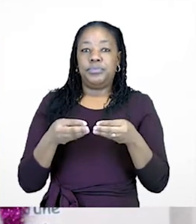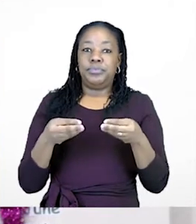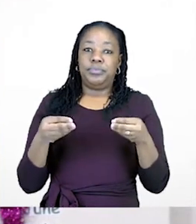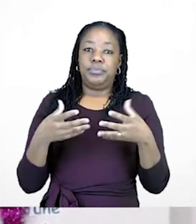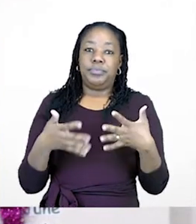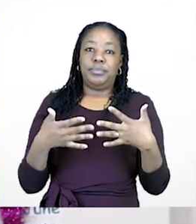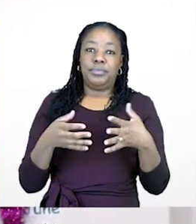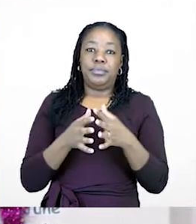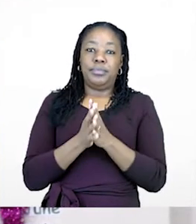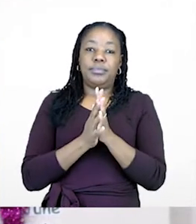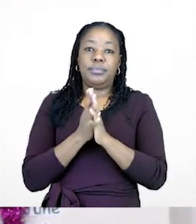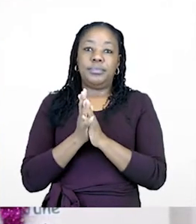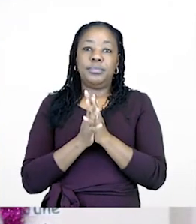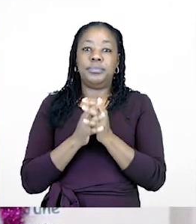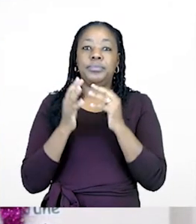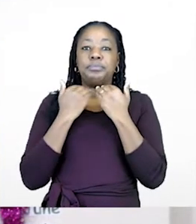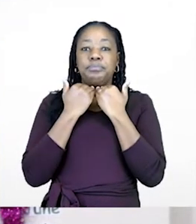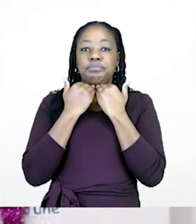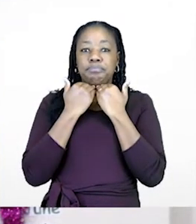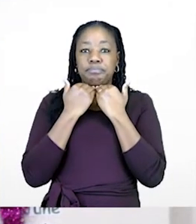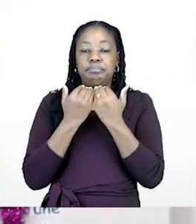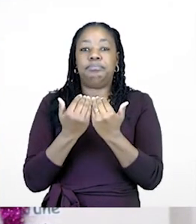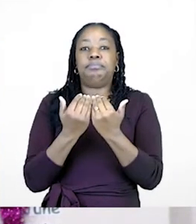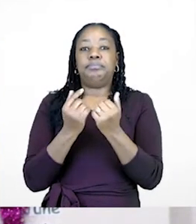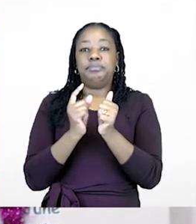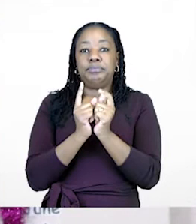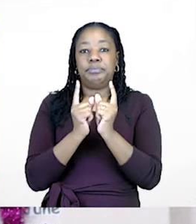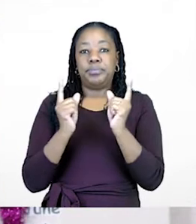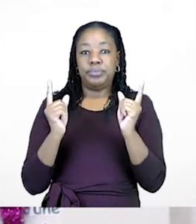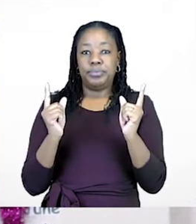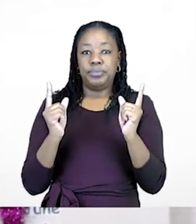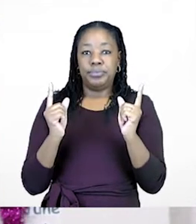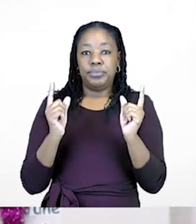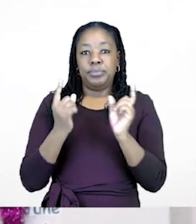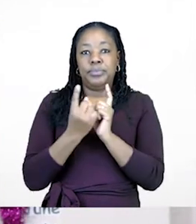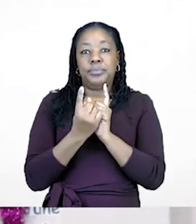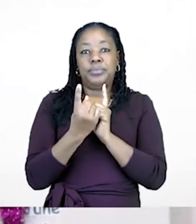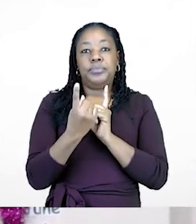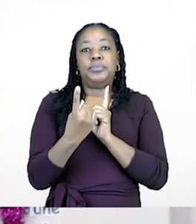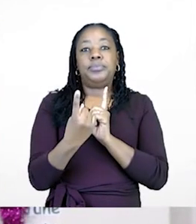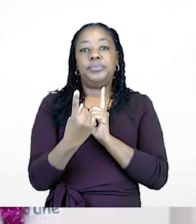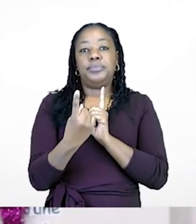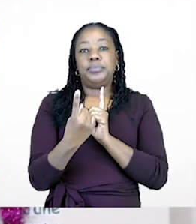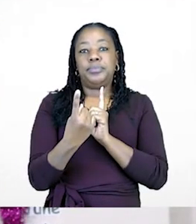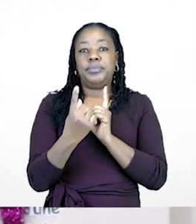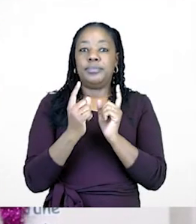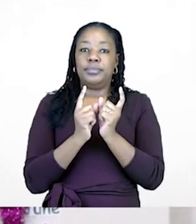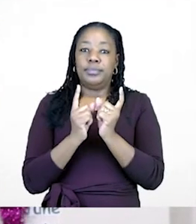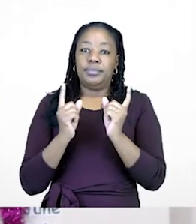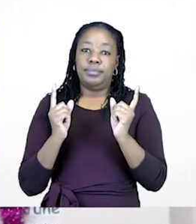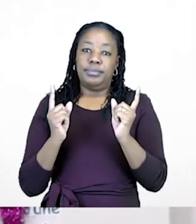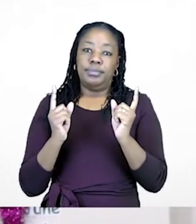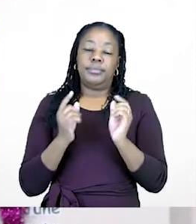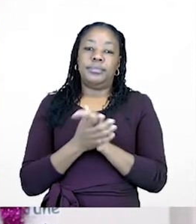anything else. It's also very important for us to check our social distancing by putting our hands beside us and